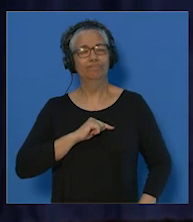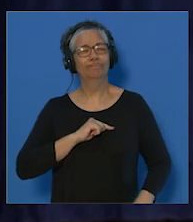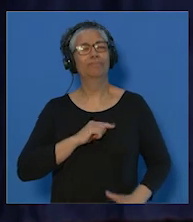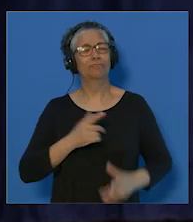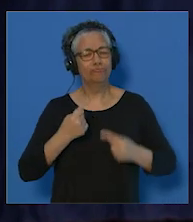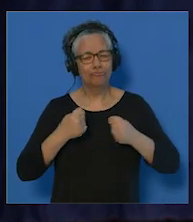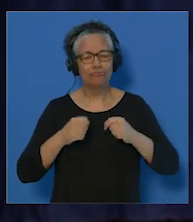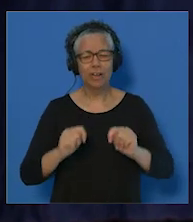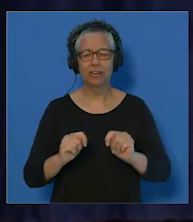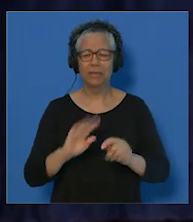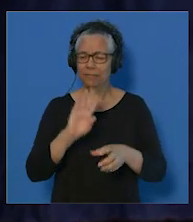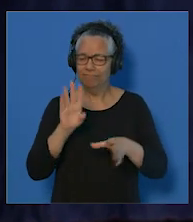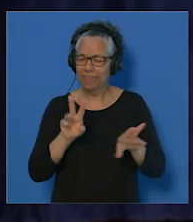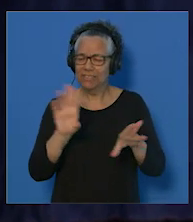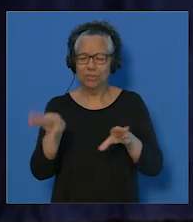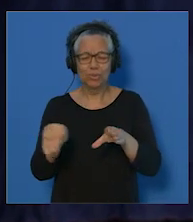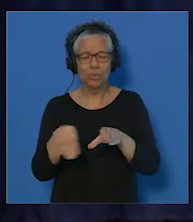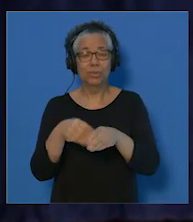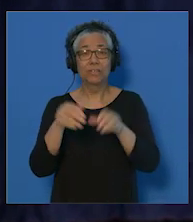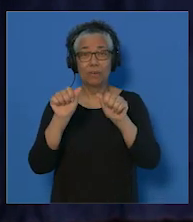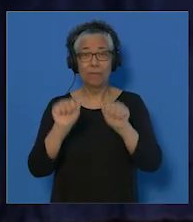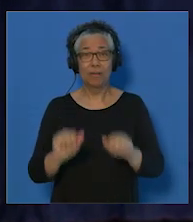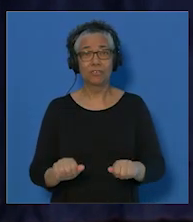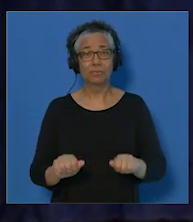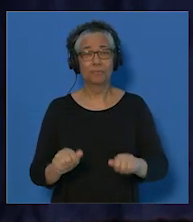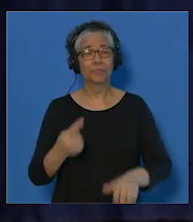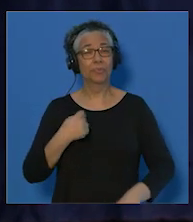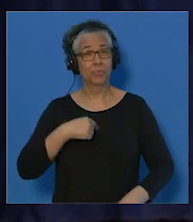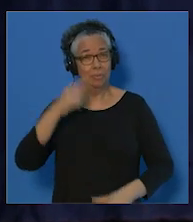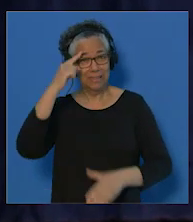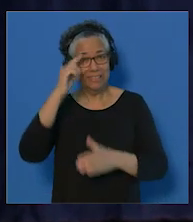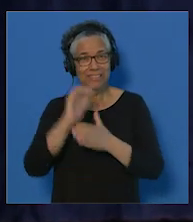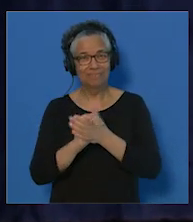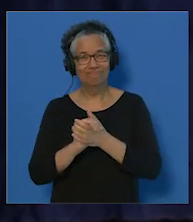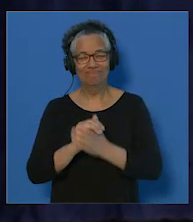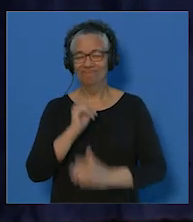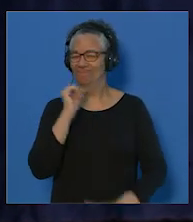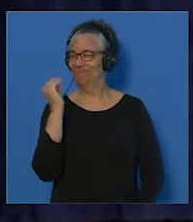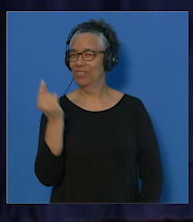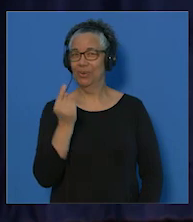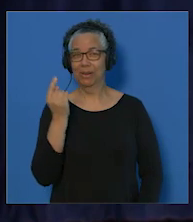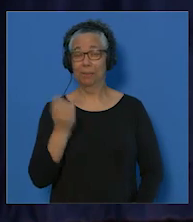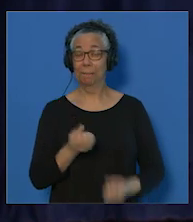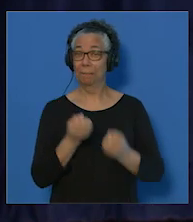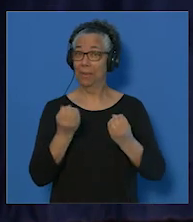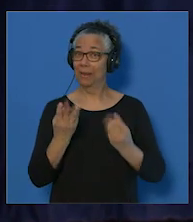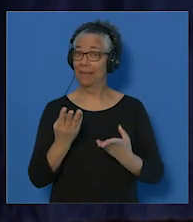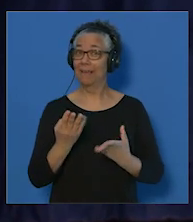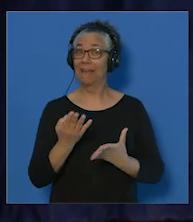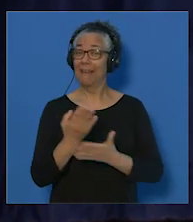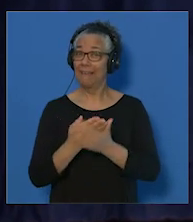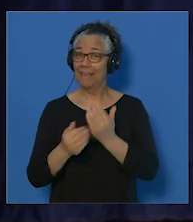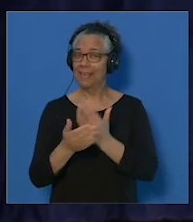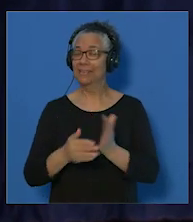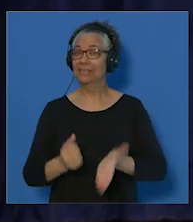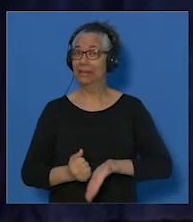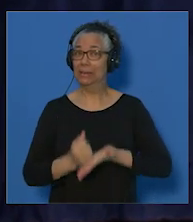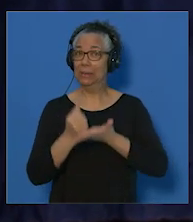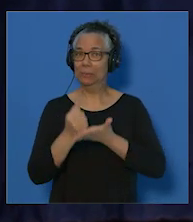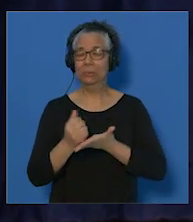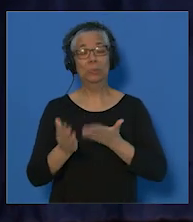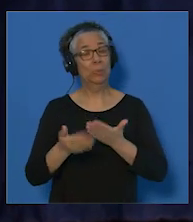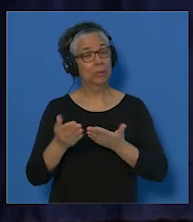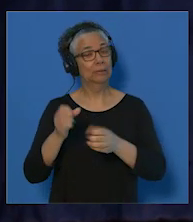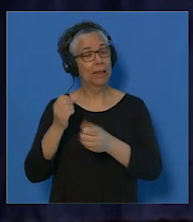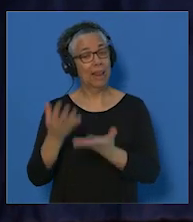and inclusive as possible, as we believe that not only do many hands make light work, but many minds working together on